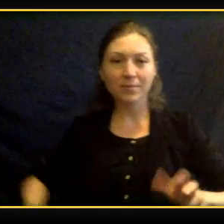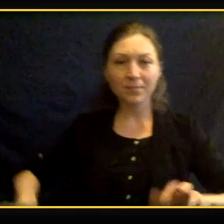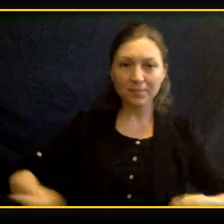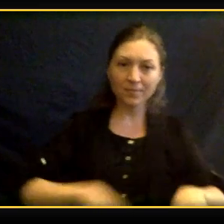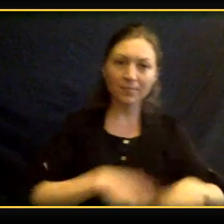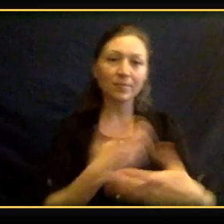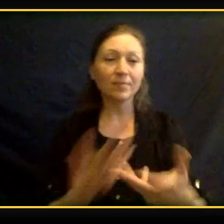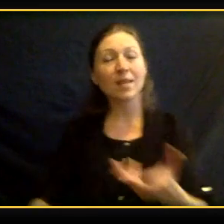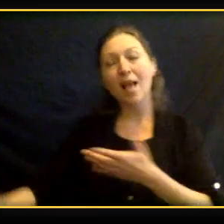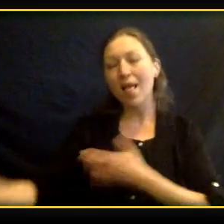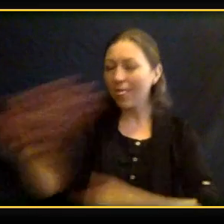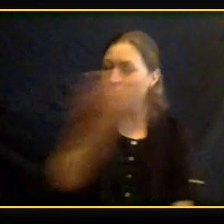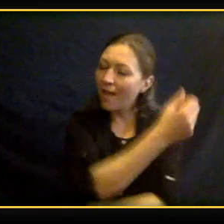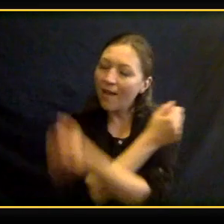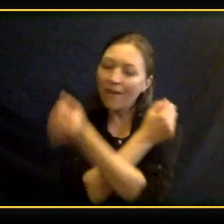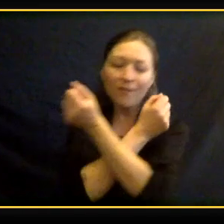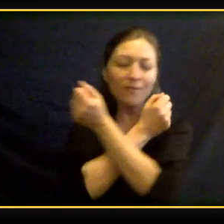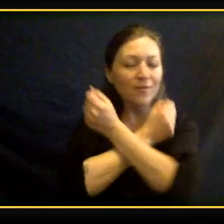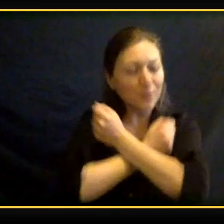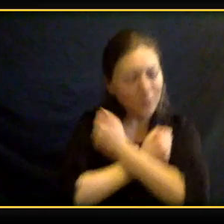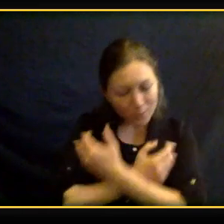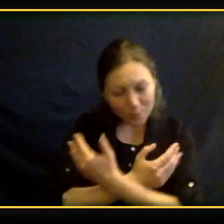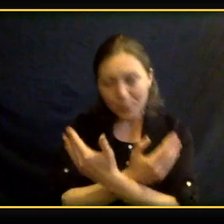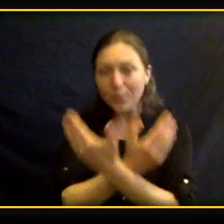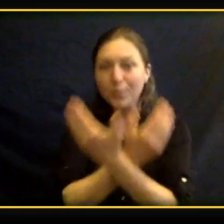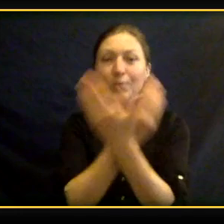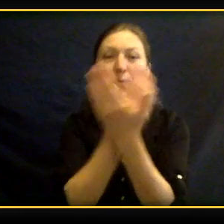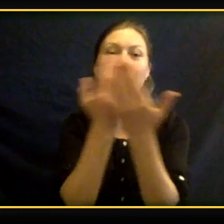And I love you.